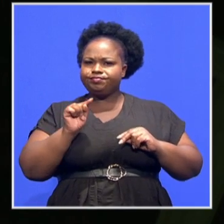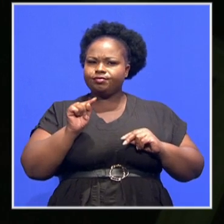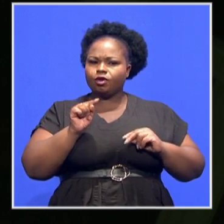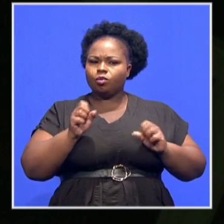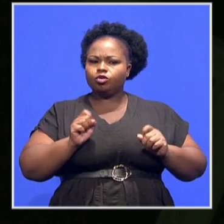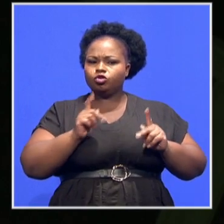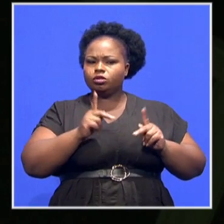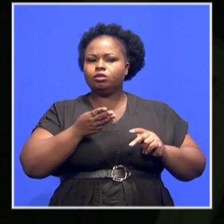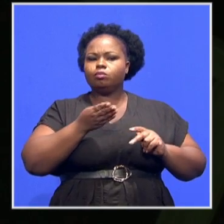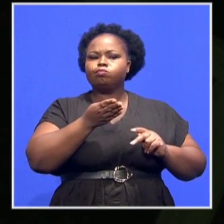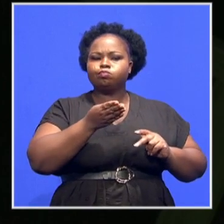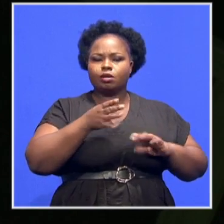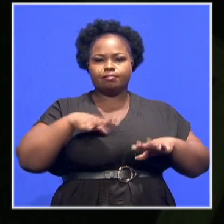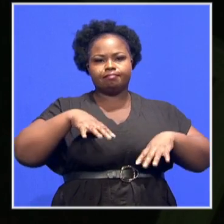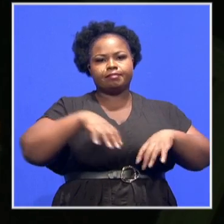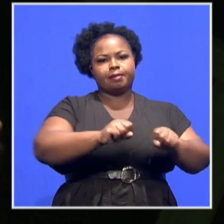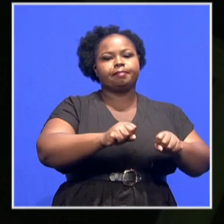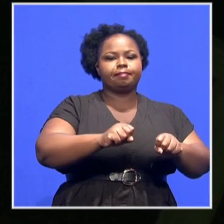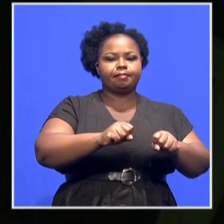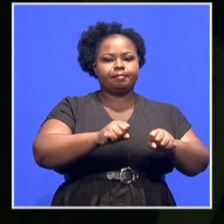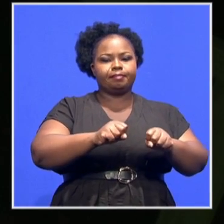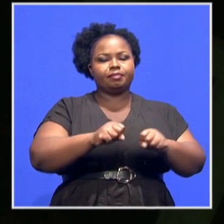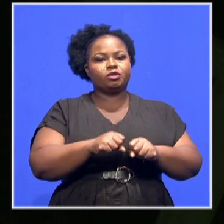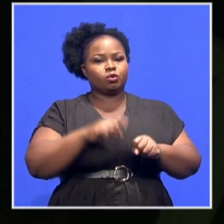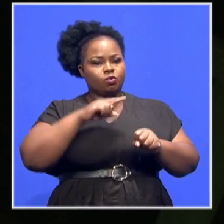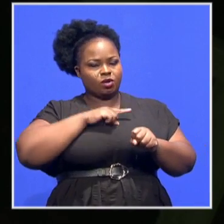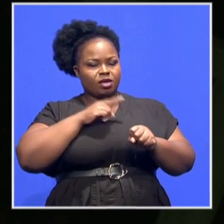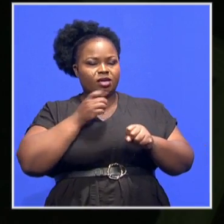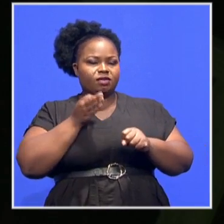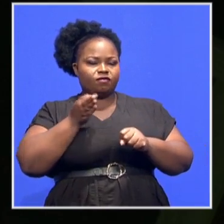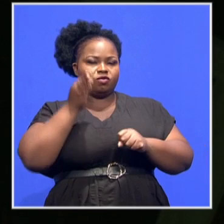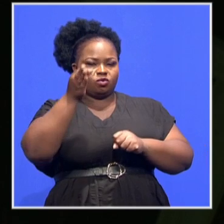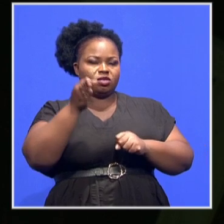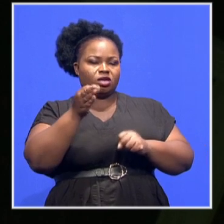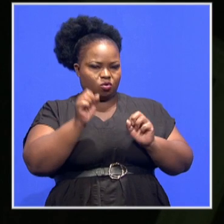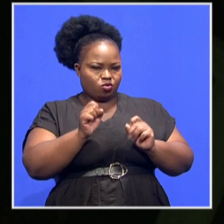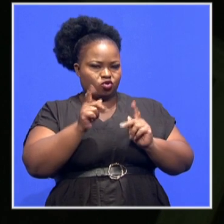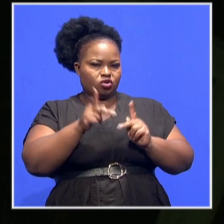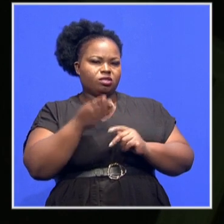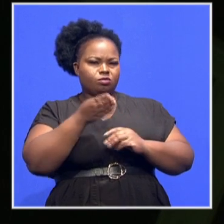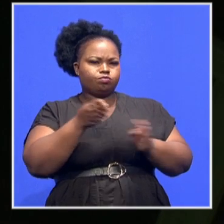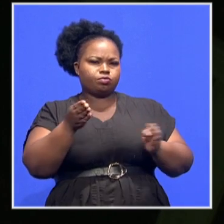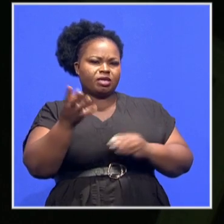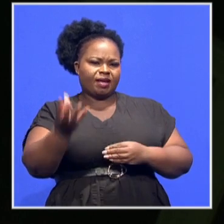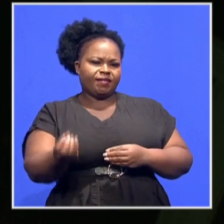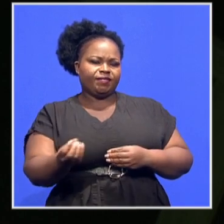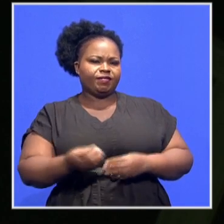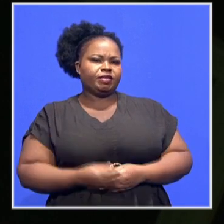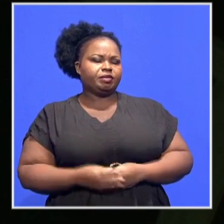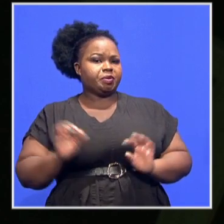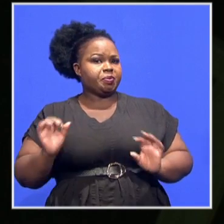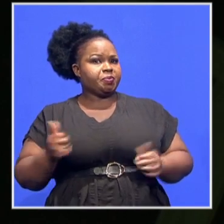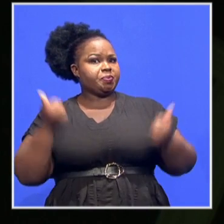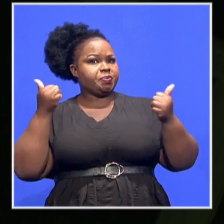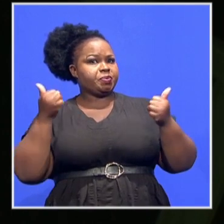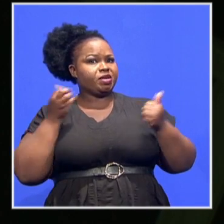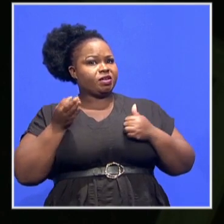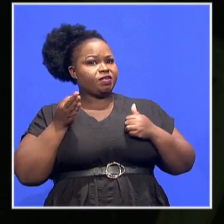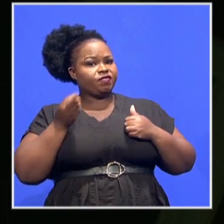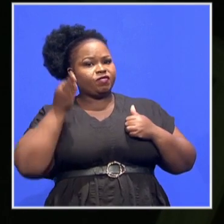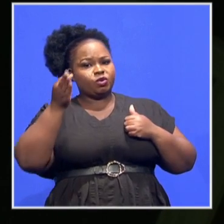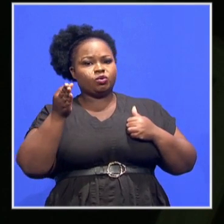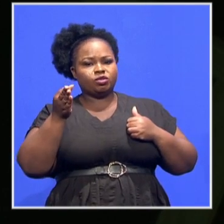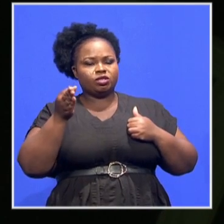opportunities that the future presents. A great future is beckoning, a future which